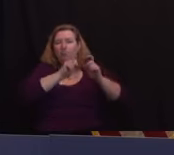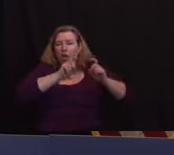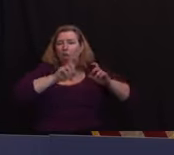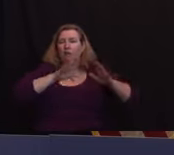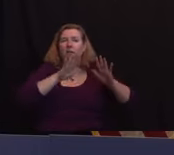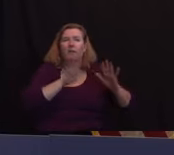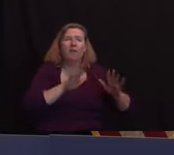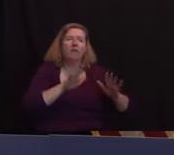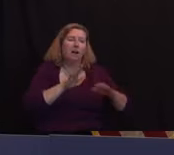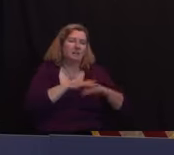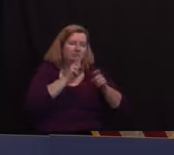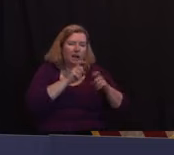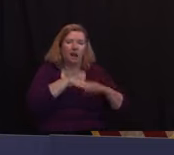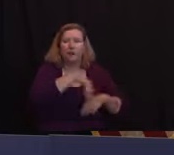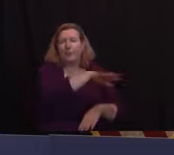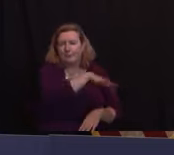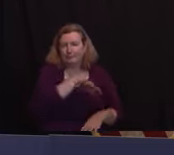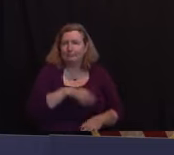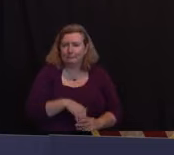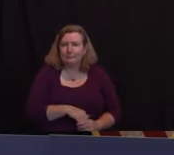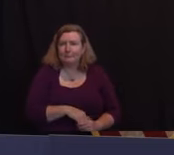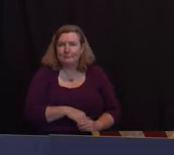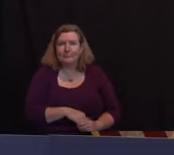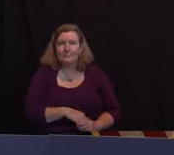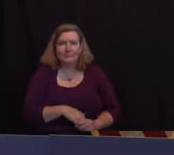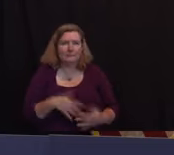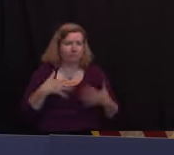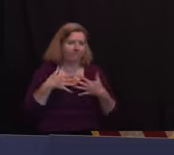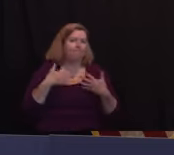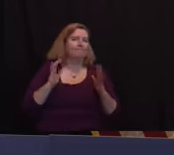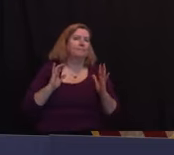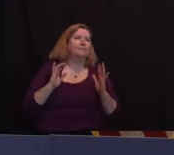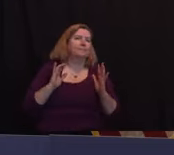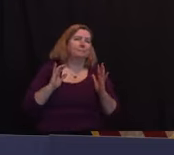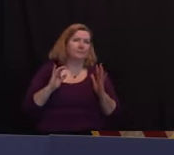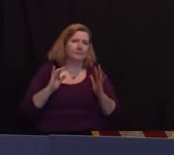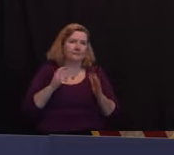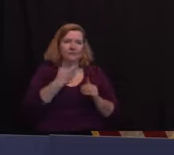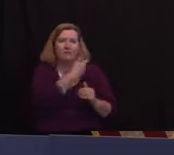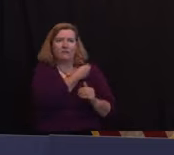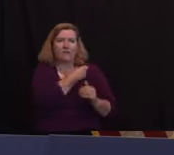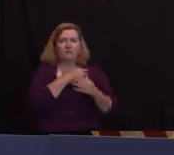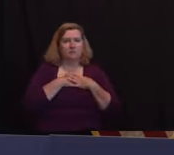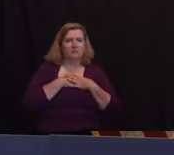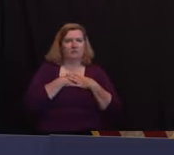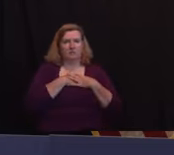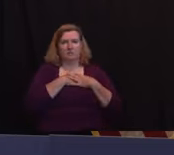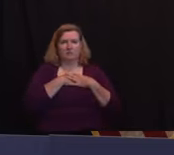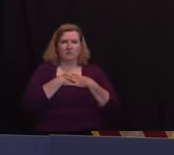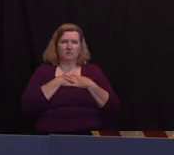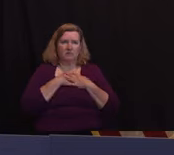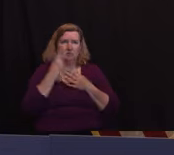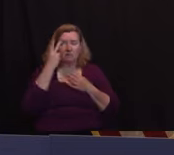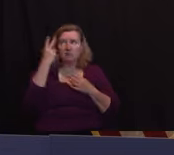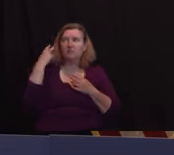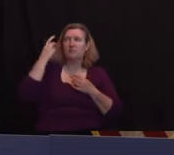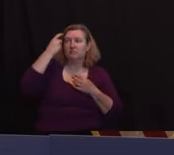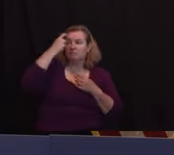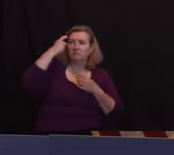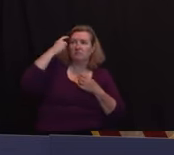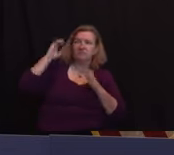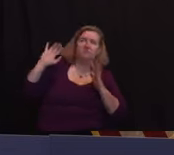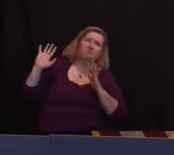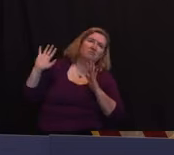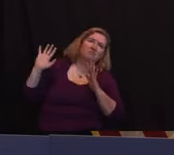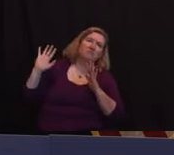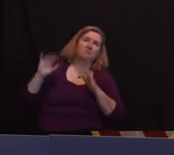fear that the vaccine is a repeat of that. But with good education, we've done so many